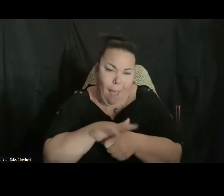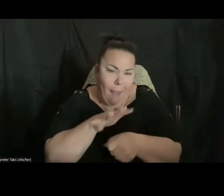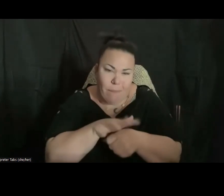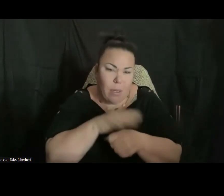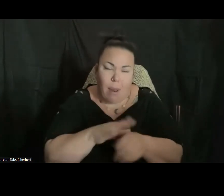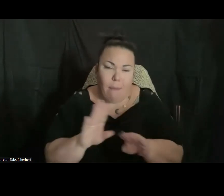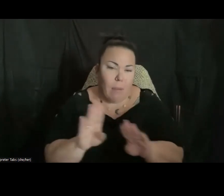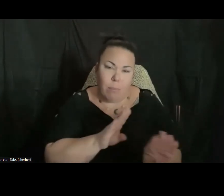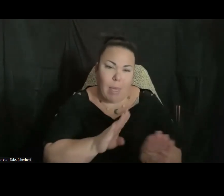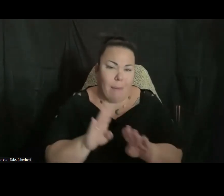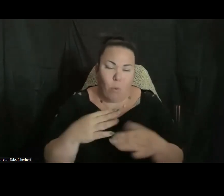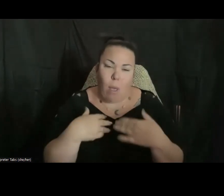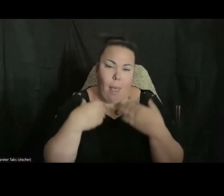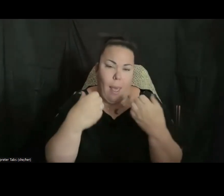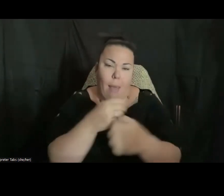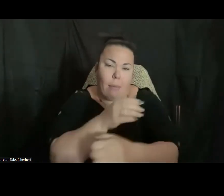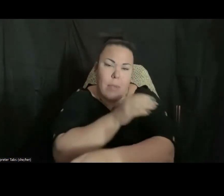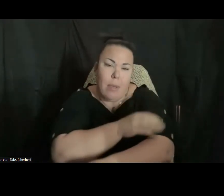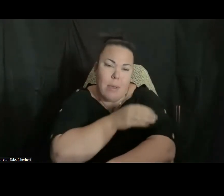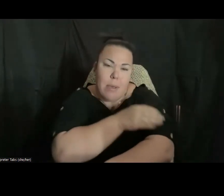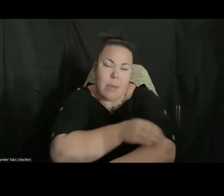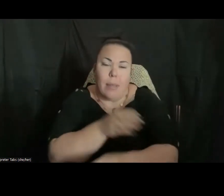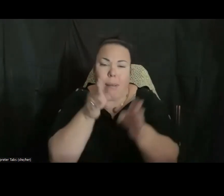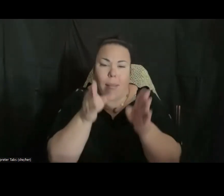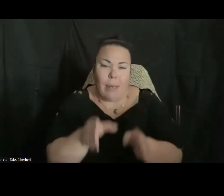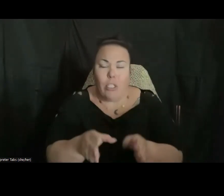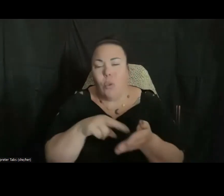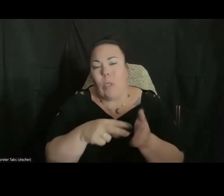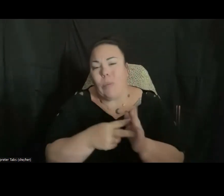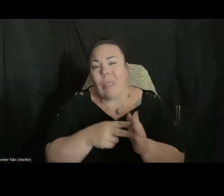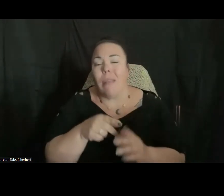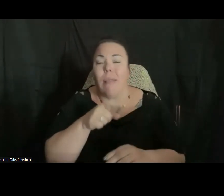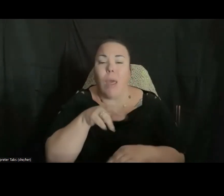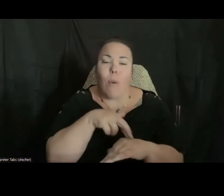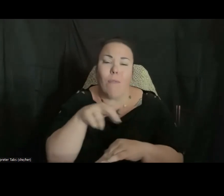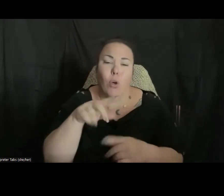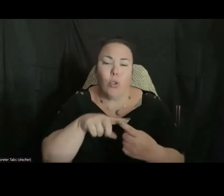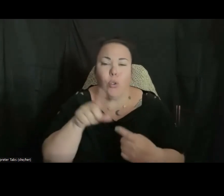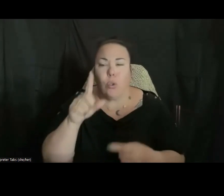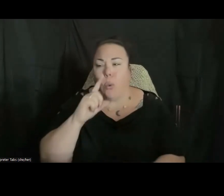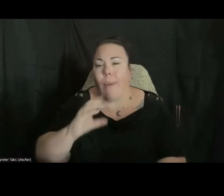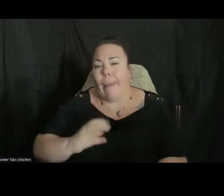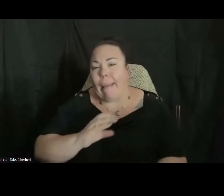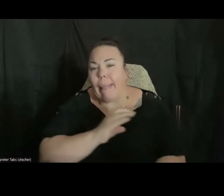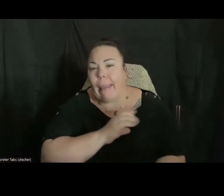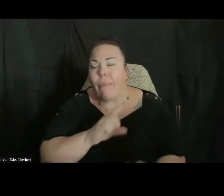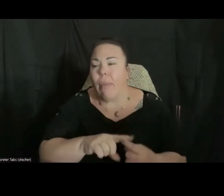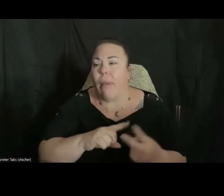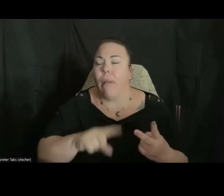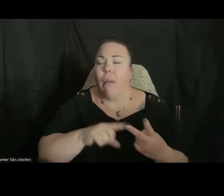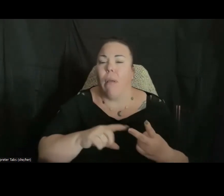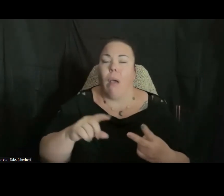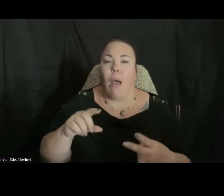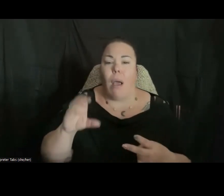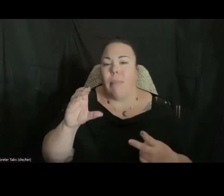behavioral health clinicians. And so they're often referred to our larger cities like Columbus and Cleveland and